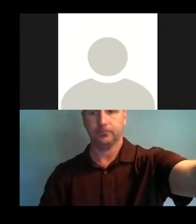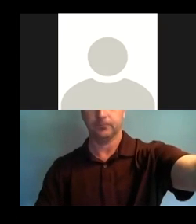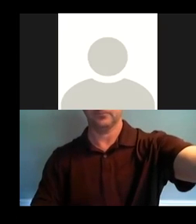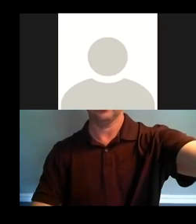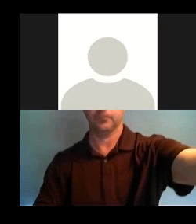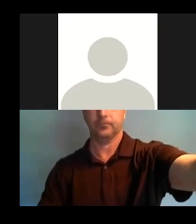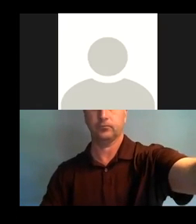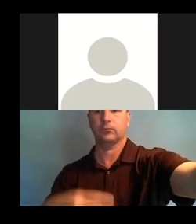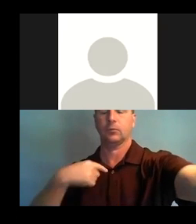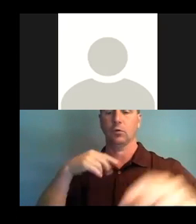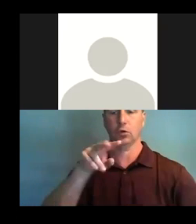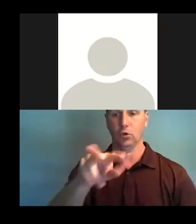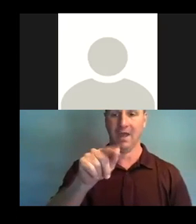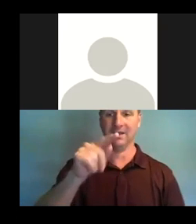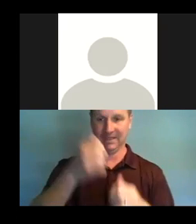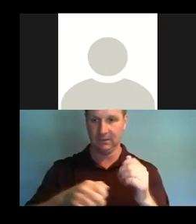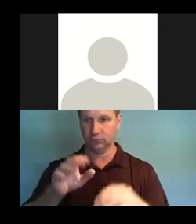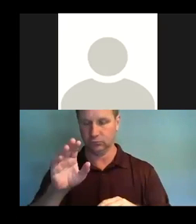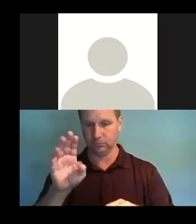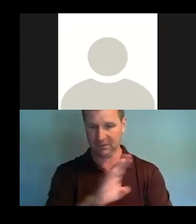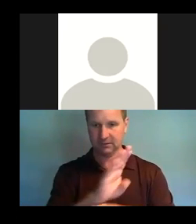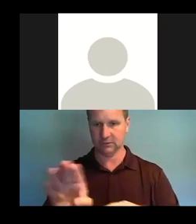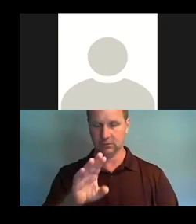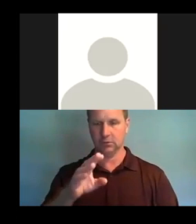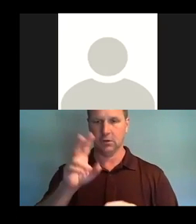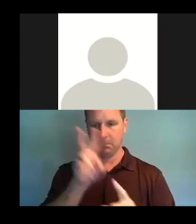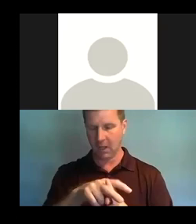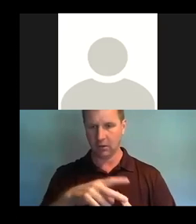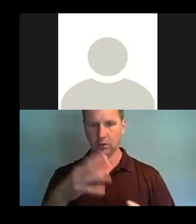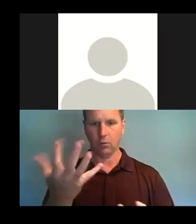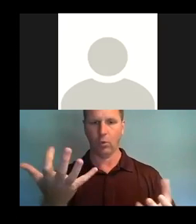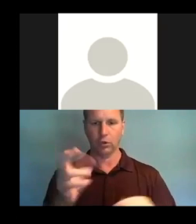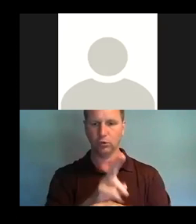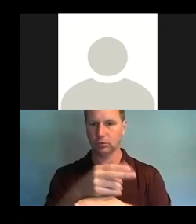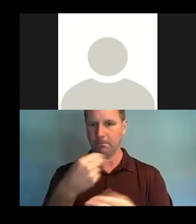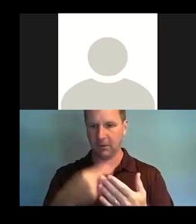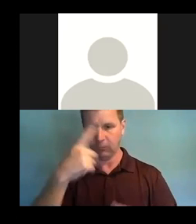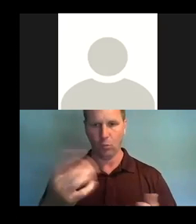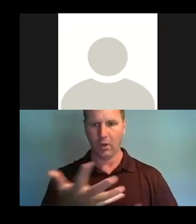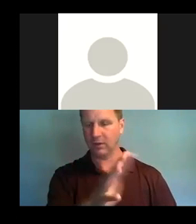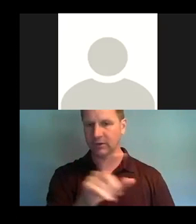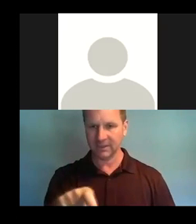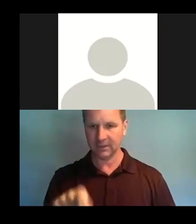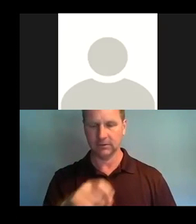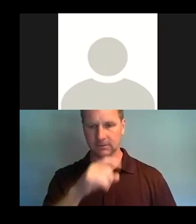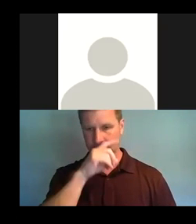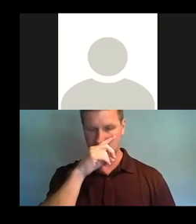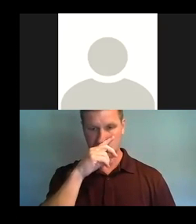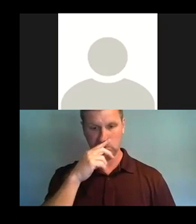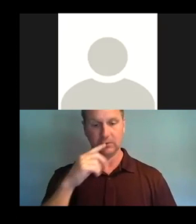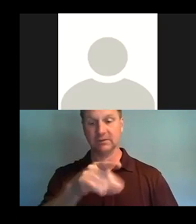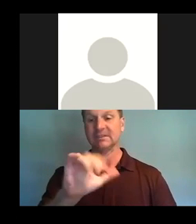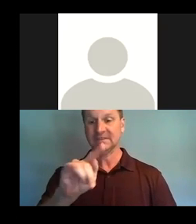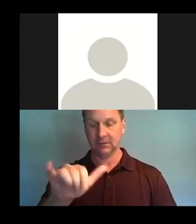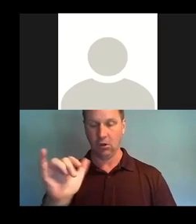each business that applies individually, looking at what they want to use the money for and what their needs are. As you may know, the city is